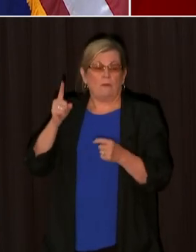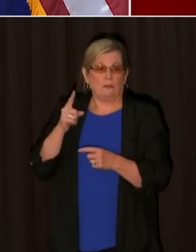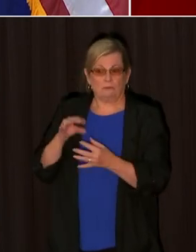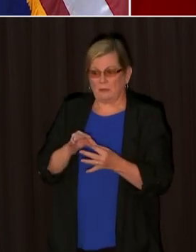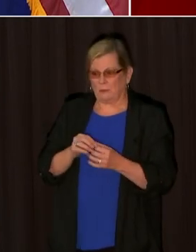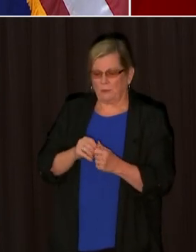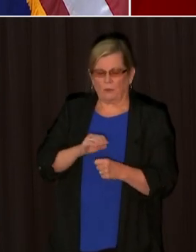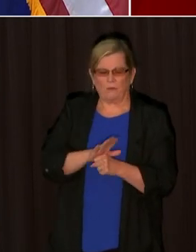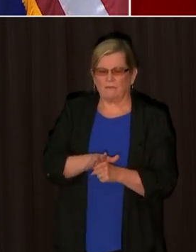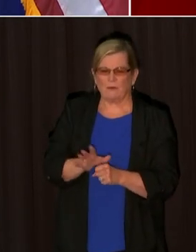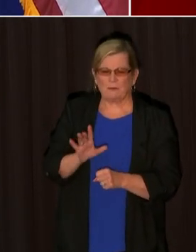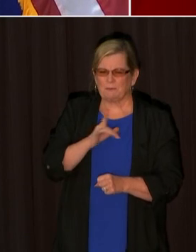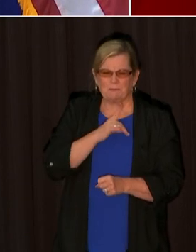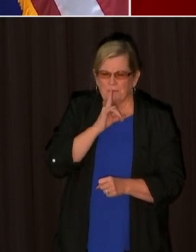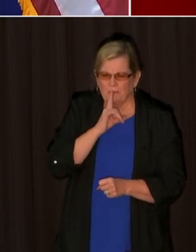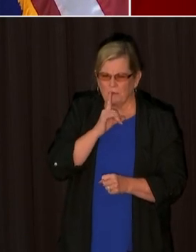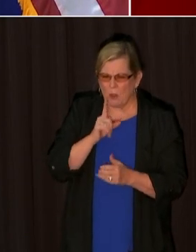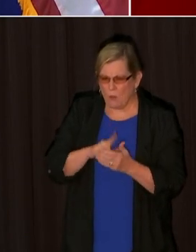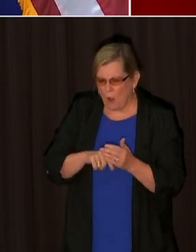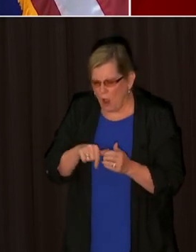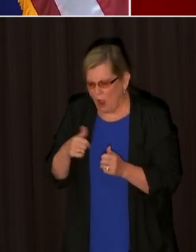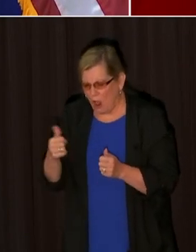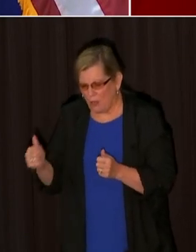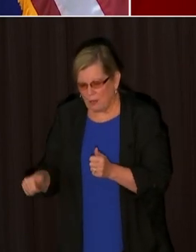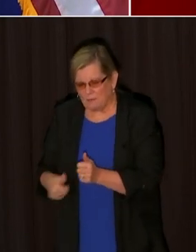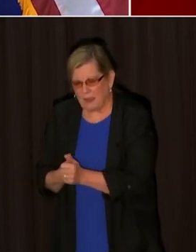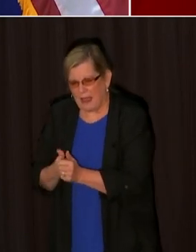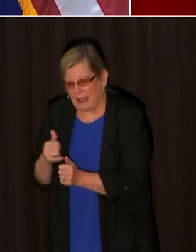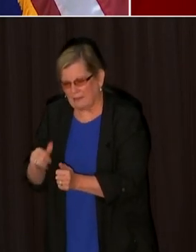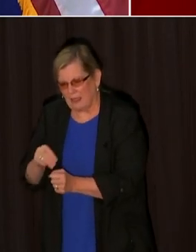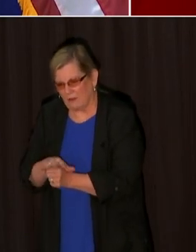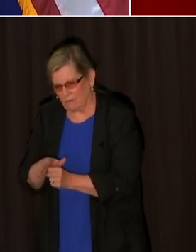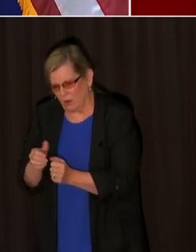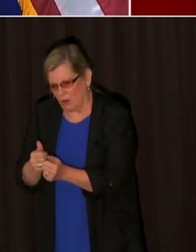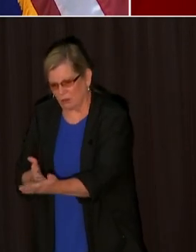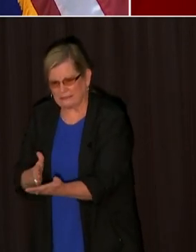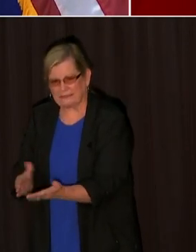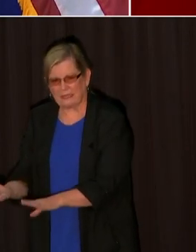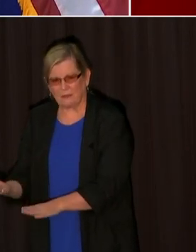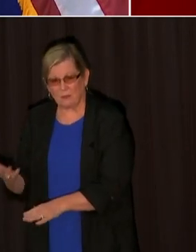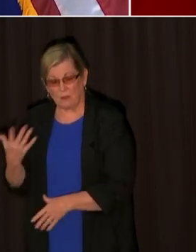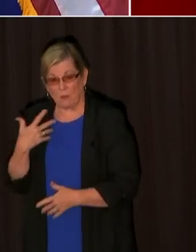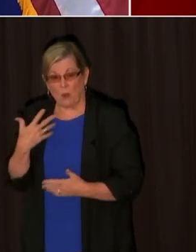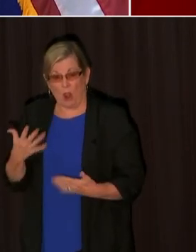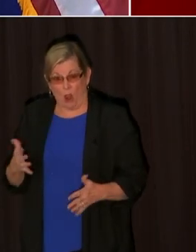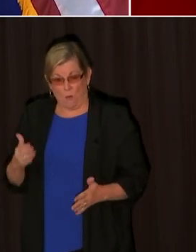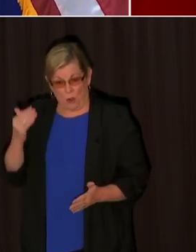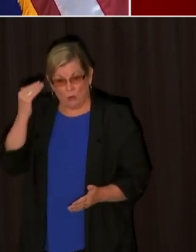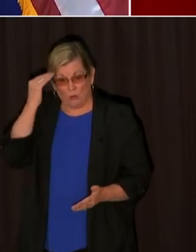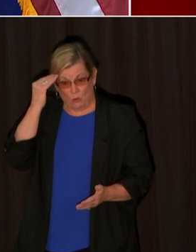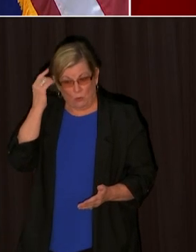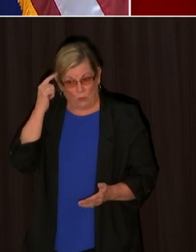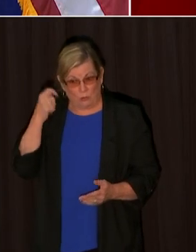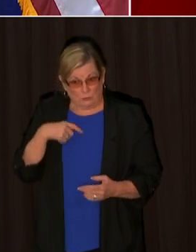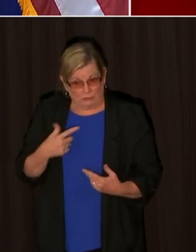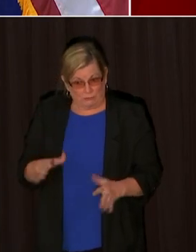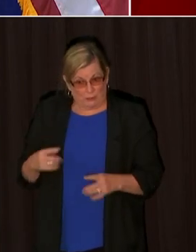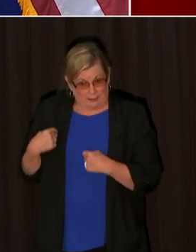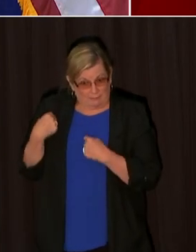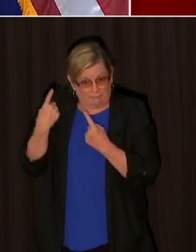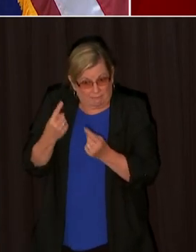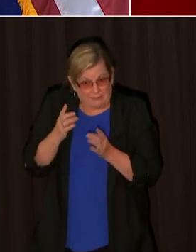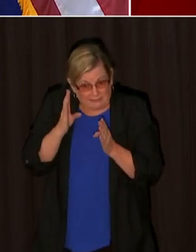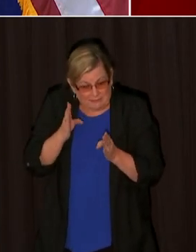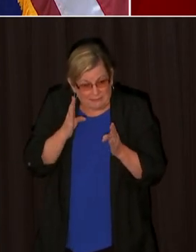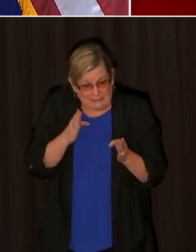other factors may occur. We know, because we pay very much close attention to what is happening in our community,